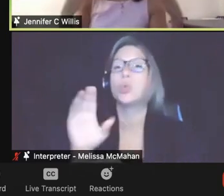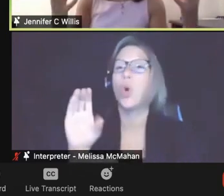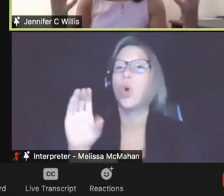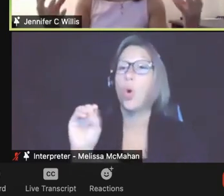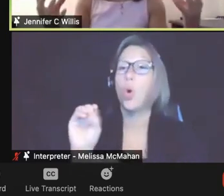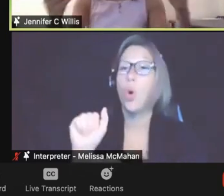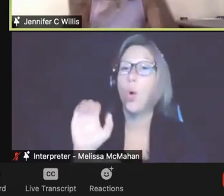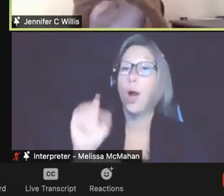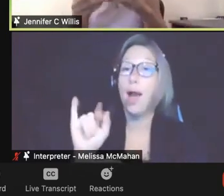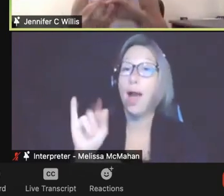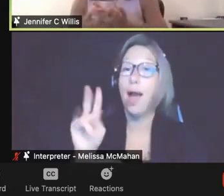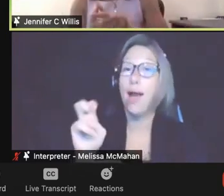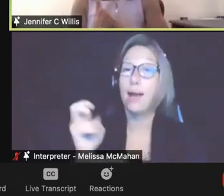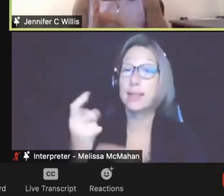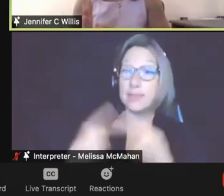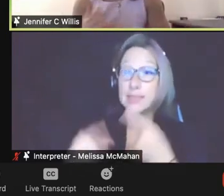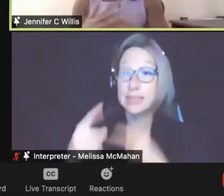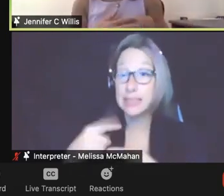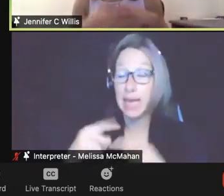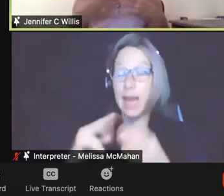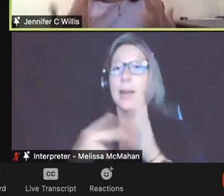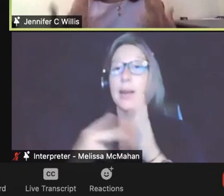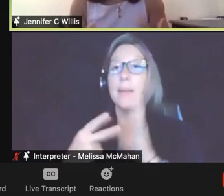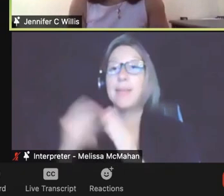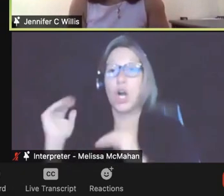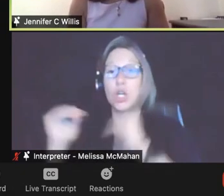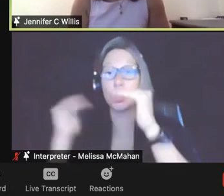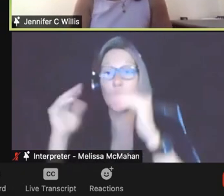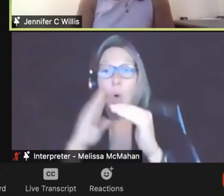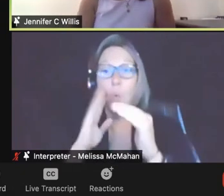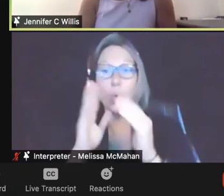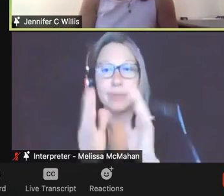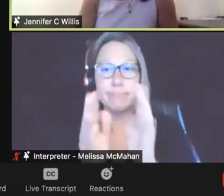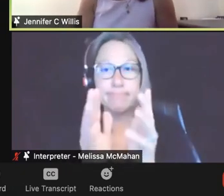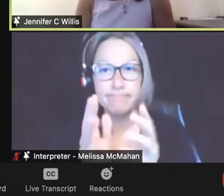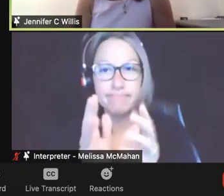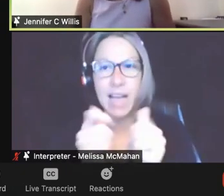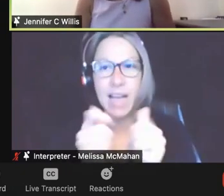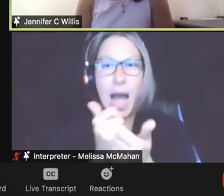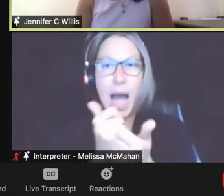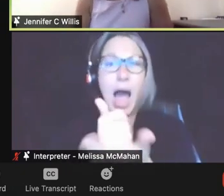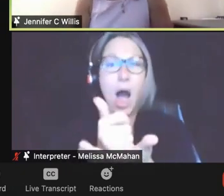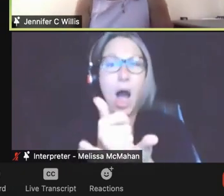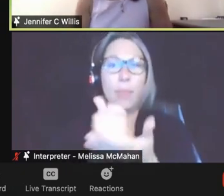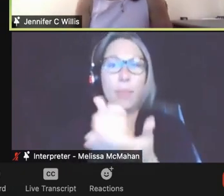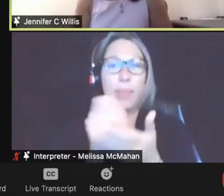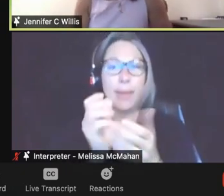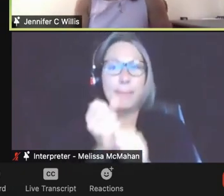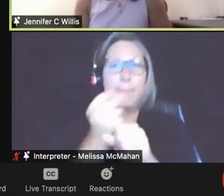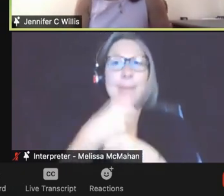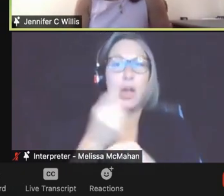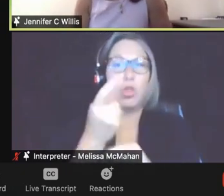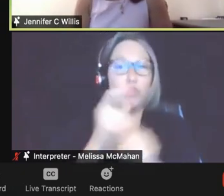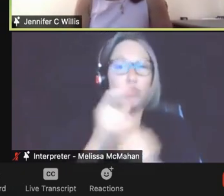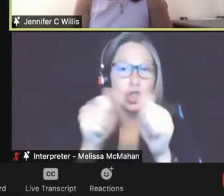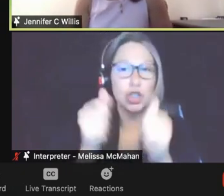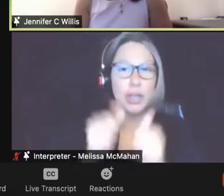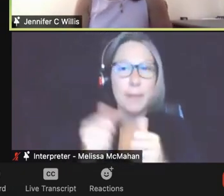adult helps just manipulate the child's hands to form a sign. Providing, again, lots of